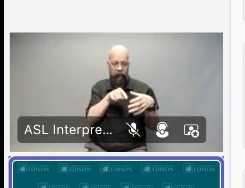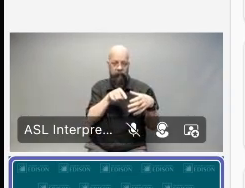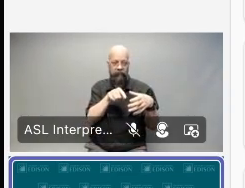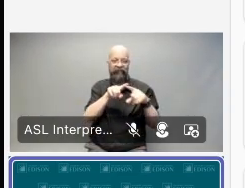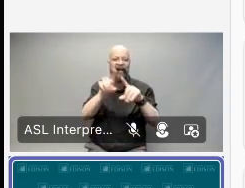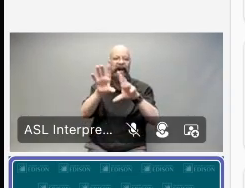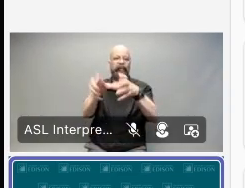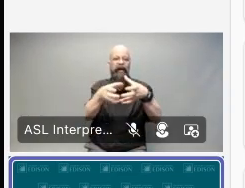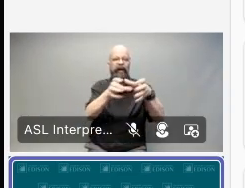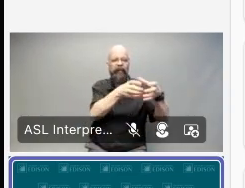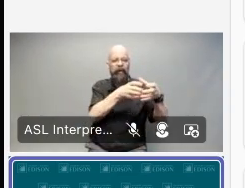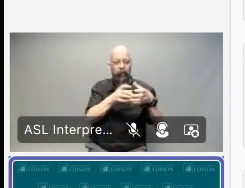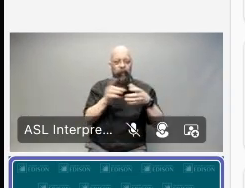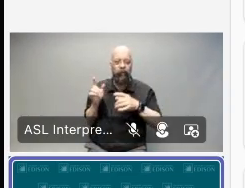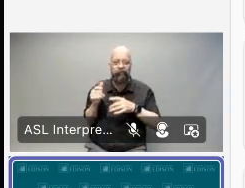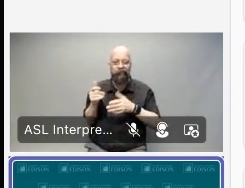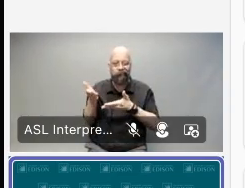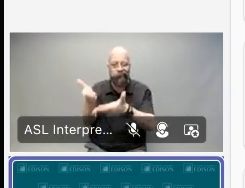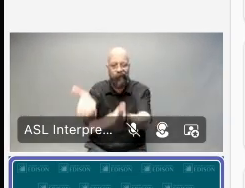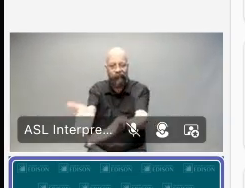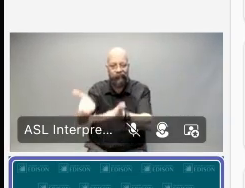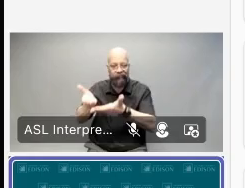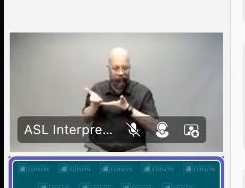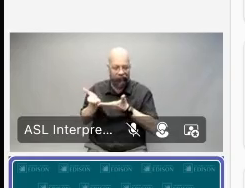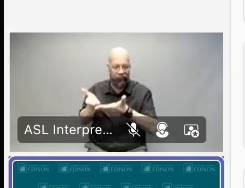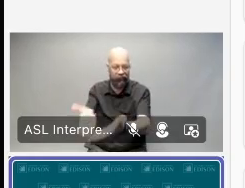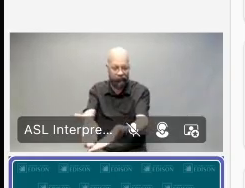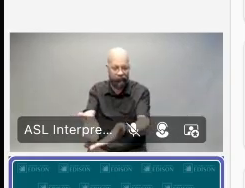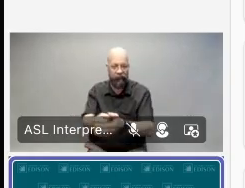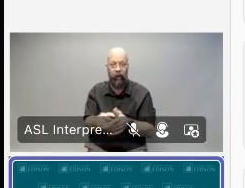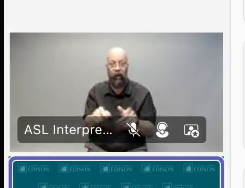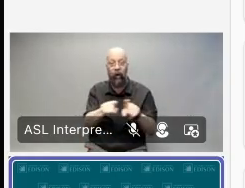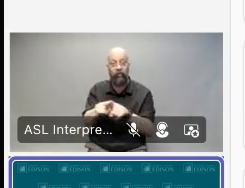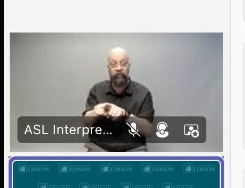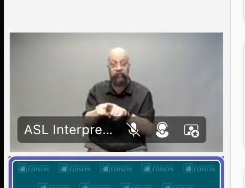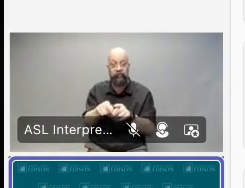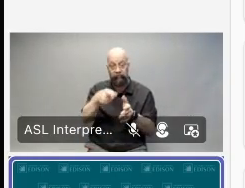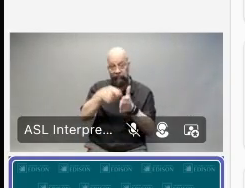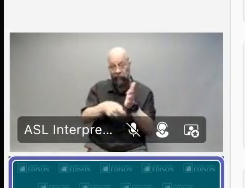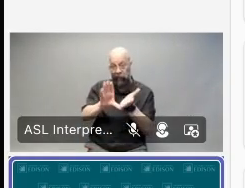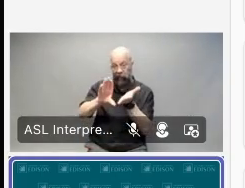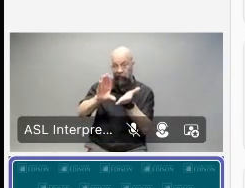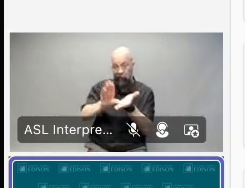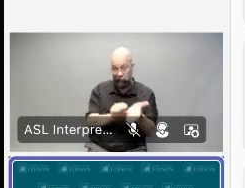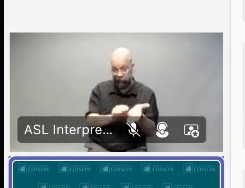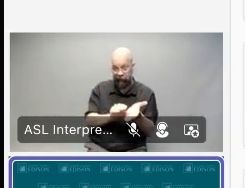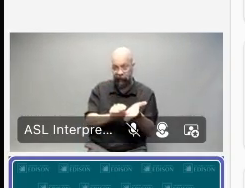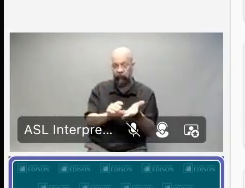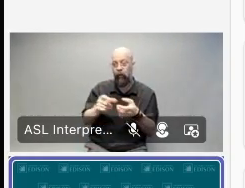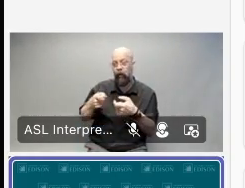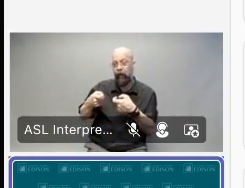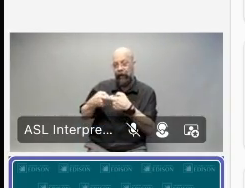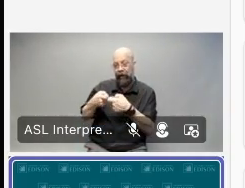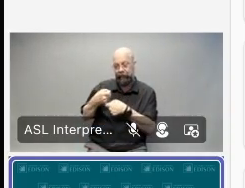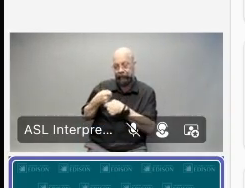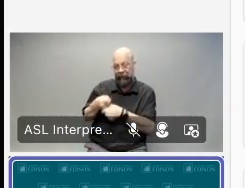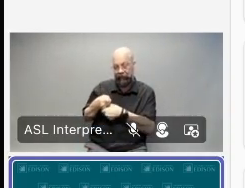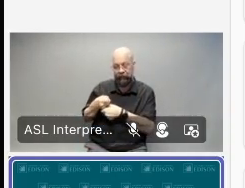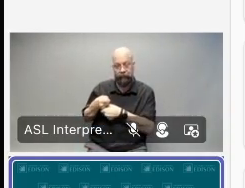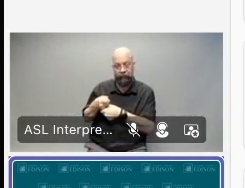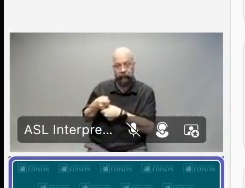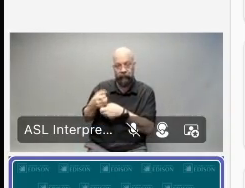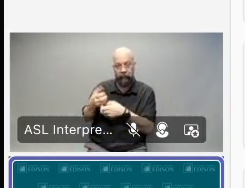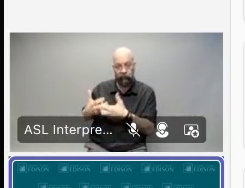batteries from the customers' homes. We also have rebates for portable generators for residential and small commercial